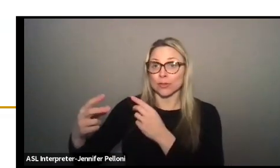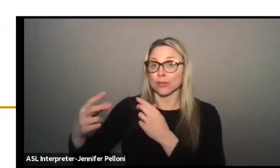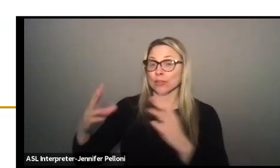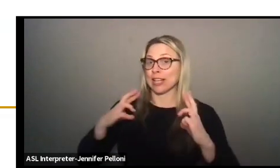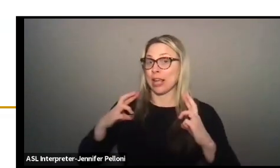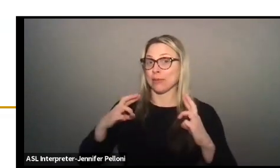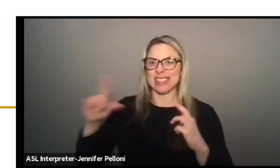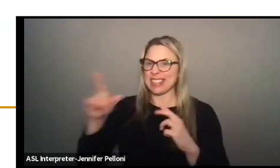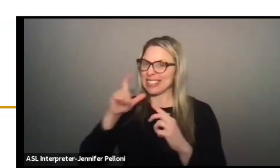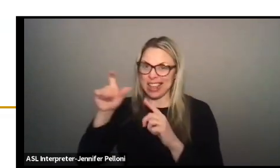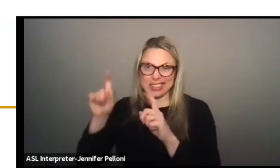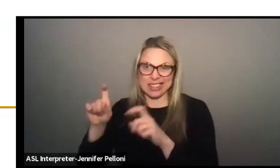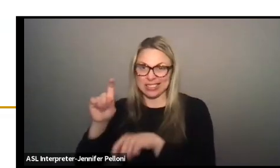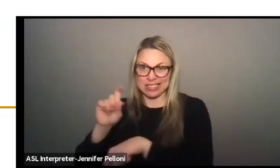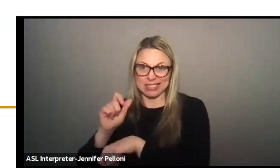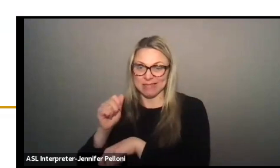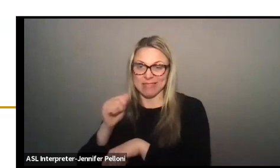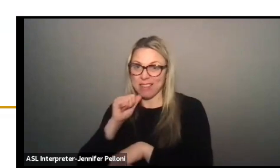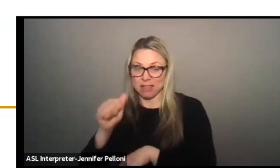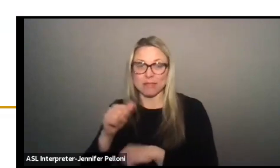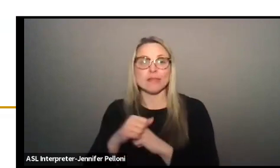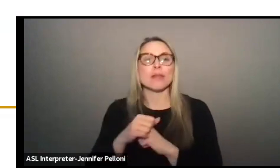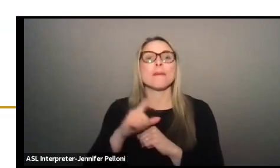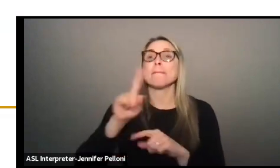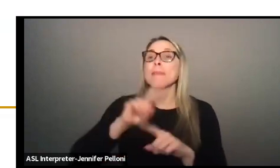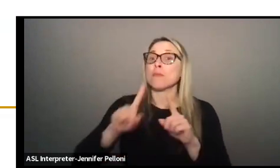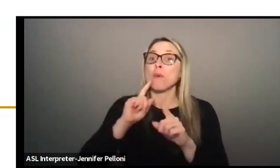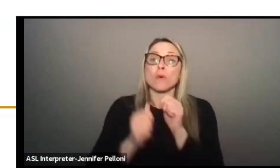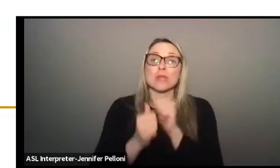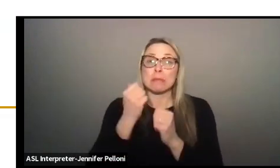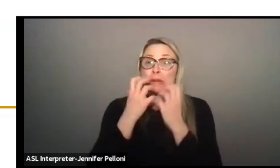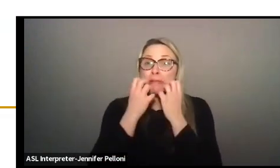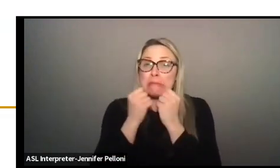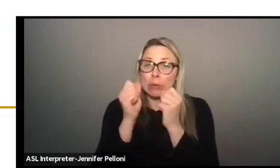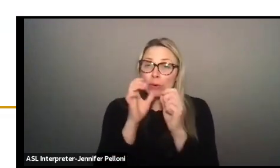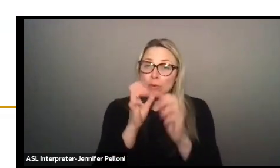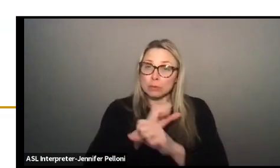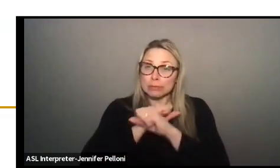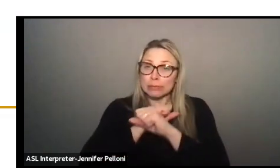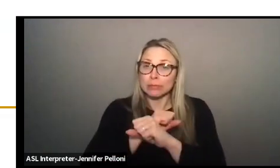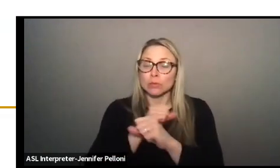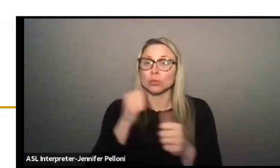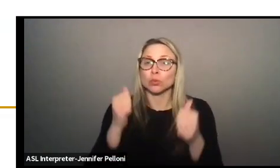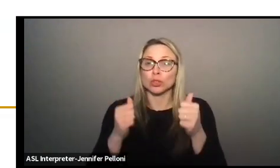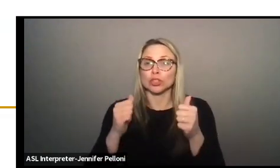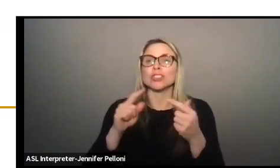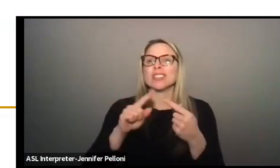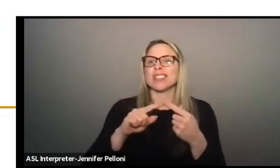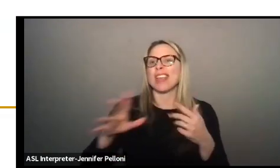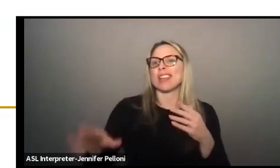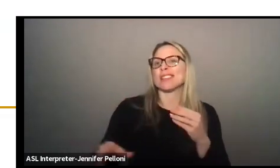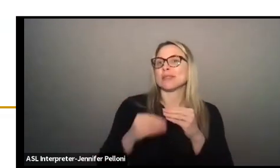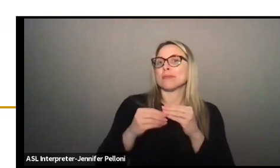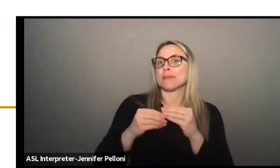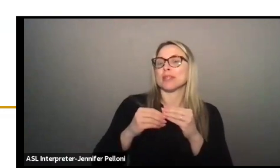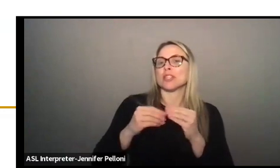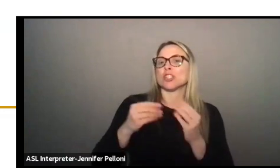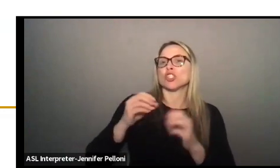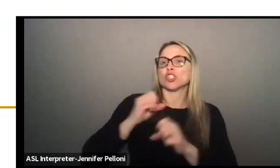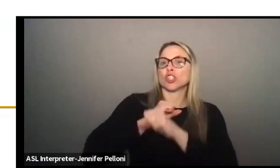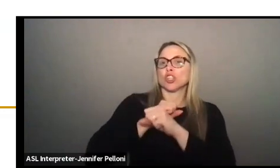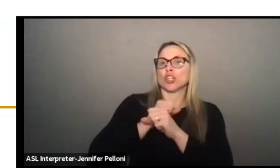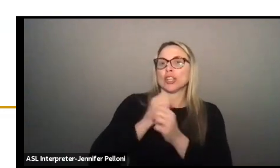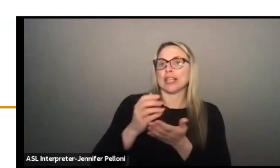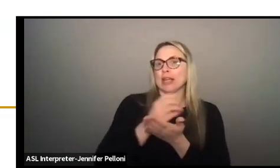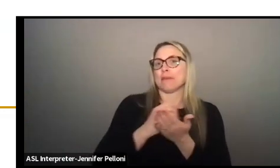the big one that we're going to really want to protect is, as I mentioned earlier, the supplemental security income, which is